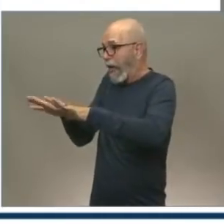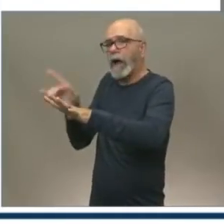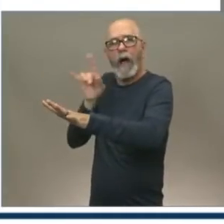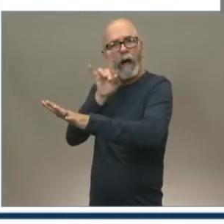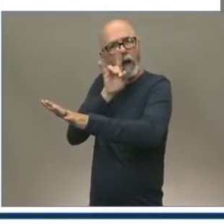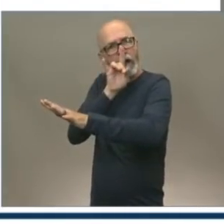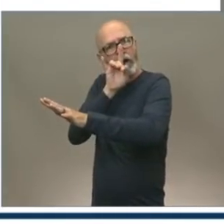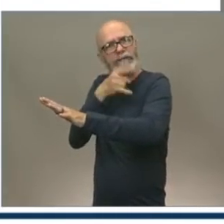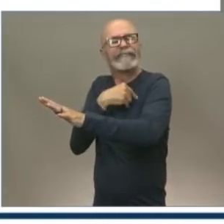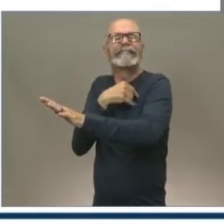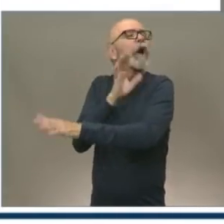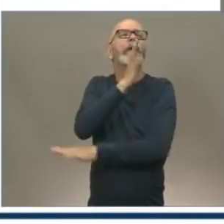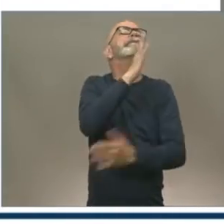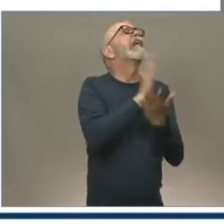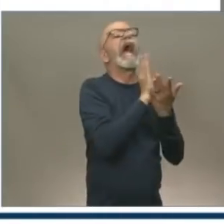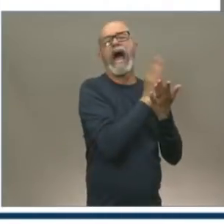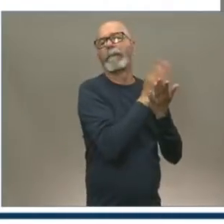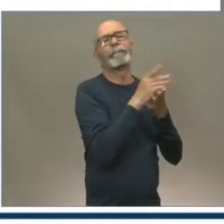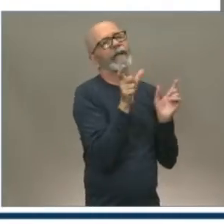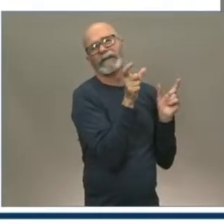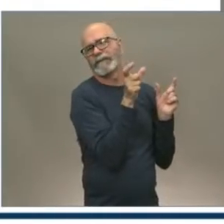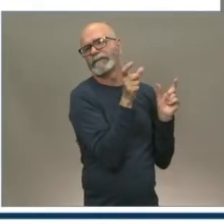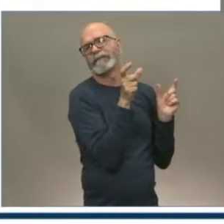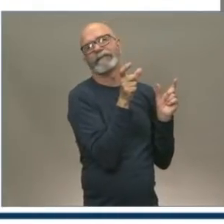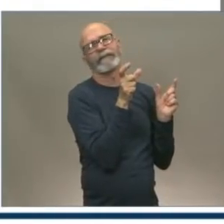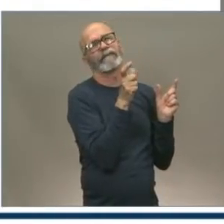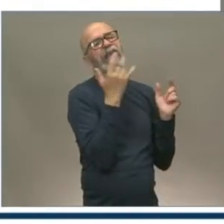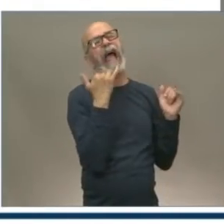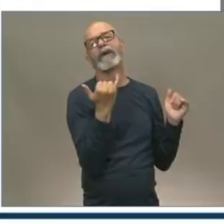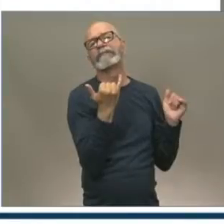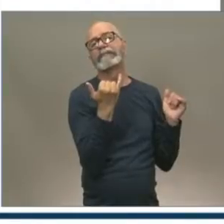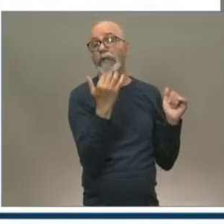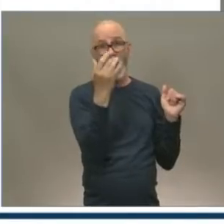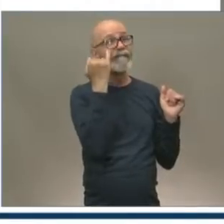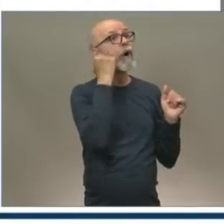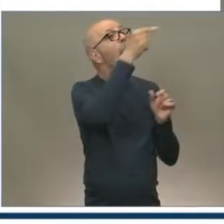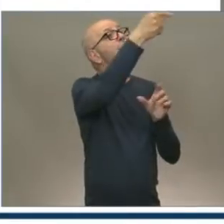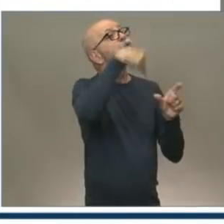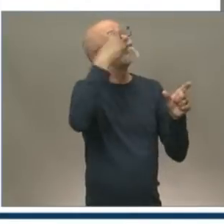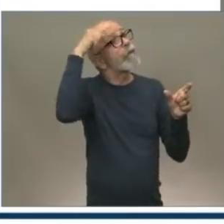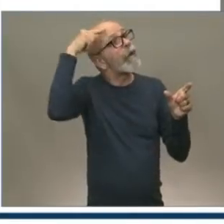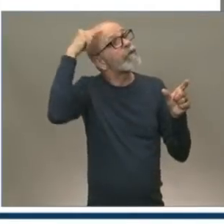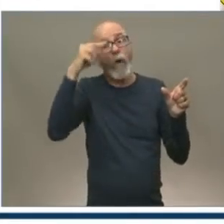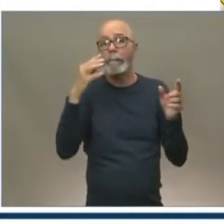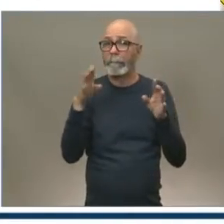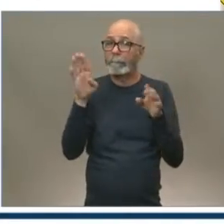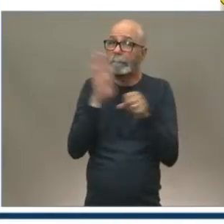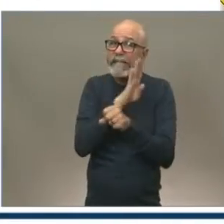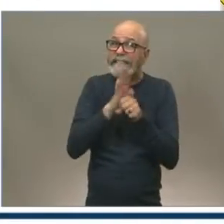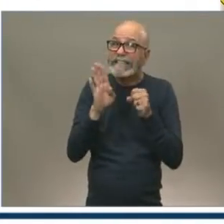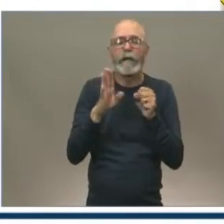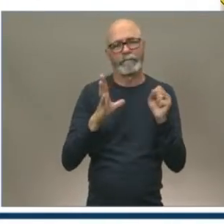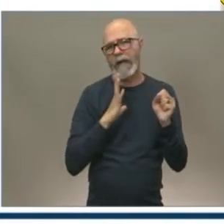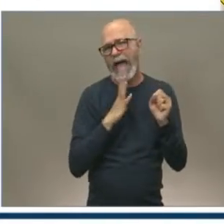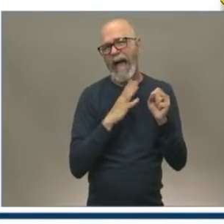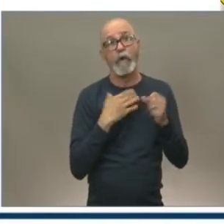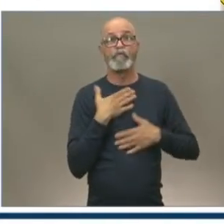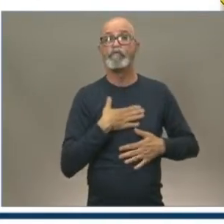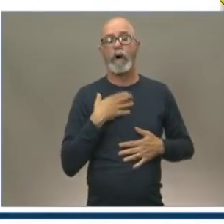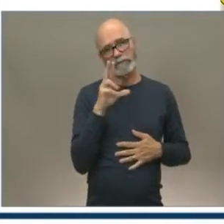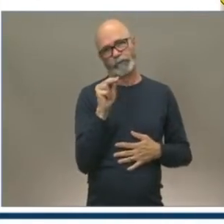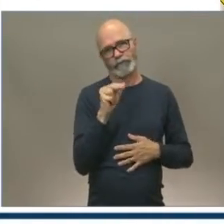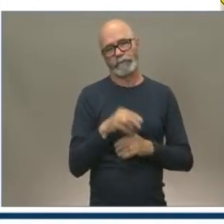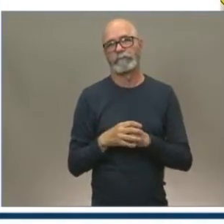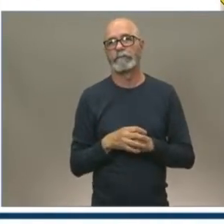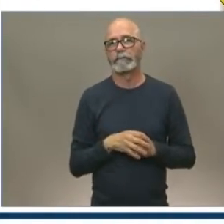that and only allow people that it's essential for them to travel at this point in time. Next, we have CBC, Jean Laroche.